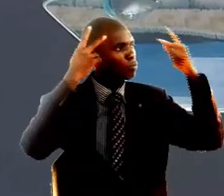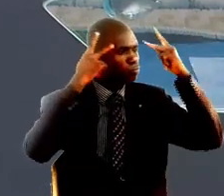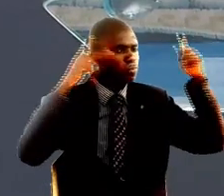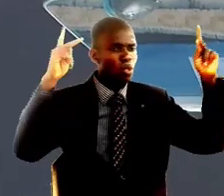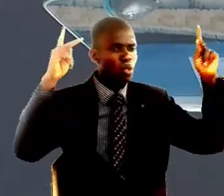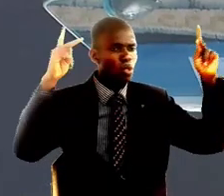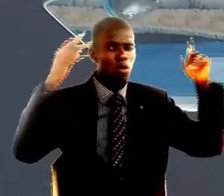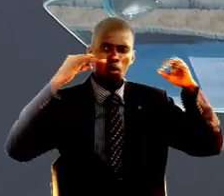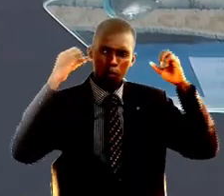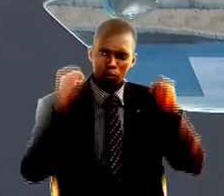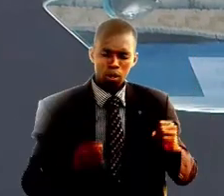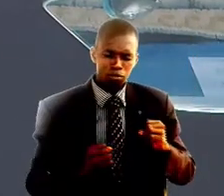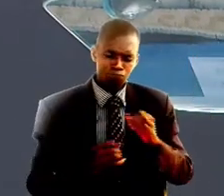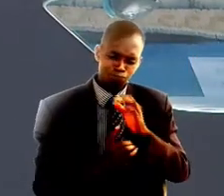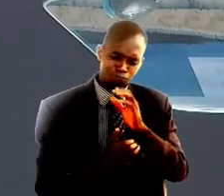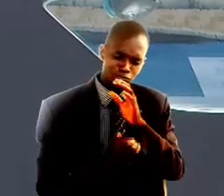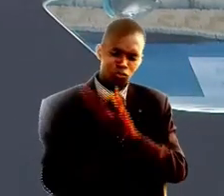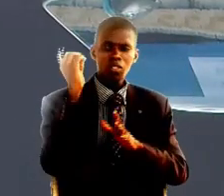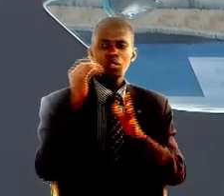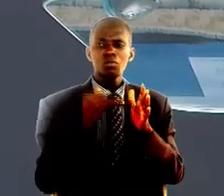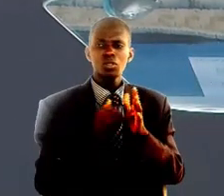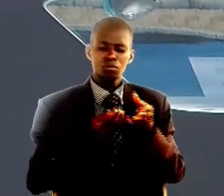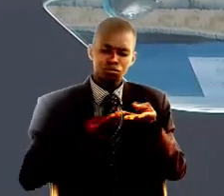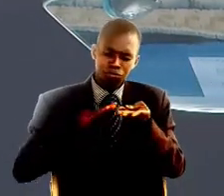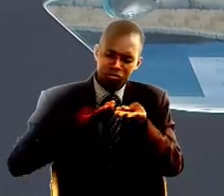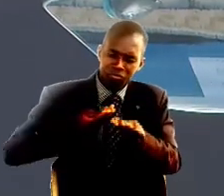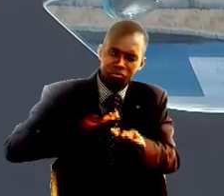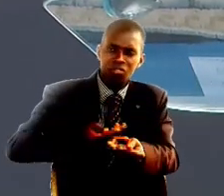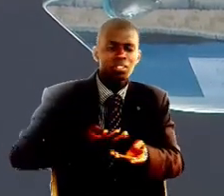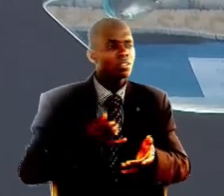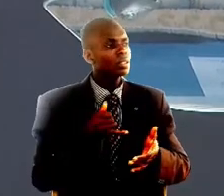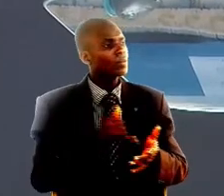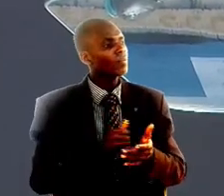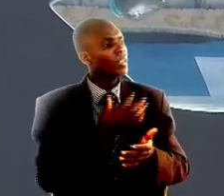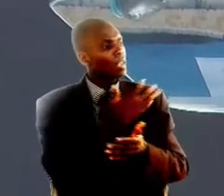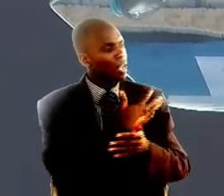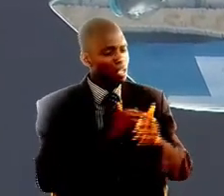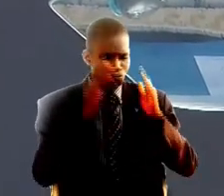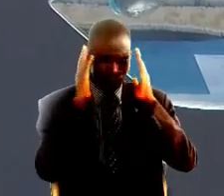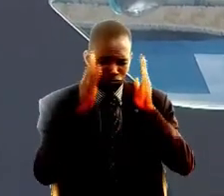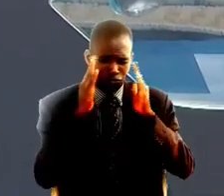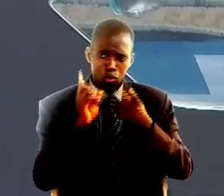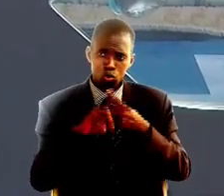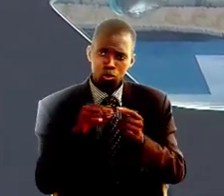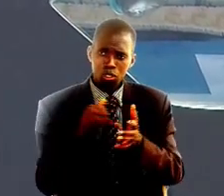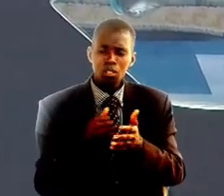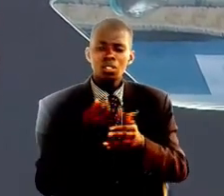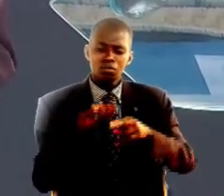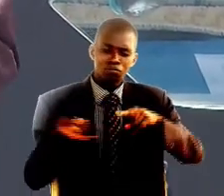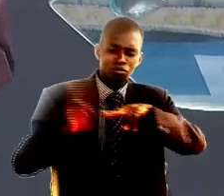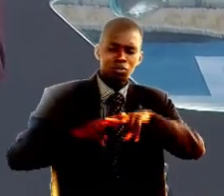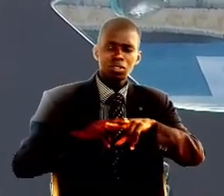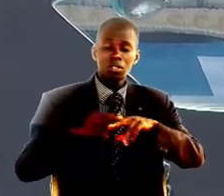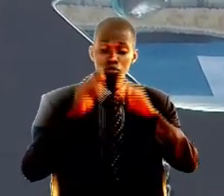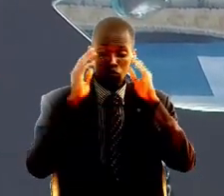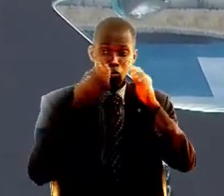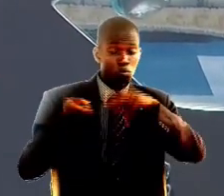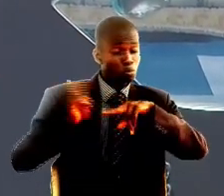power. Cultivate it, nurture it, attend to it, improve on it.